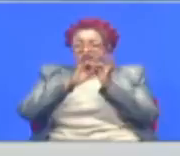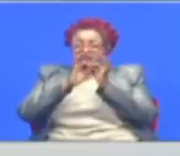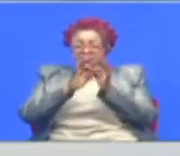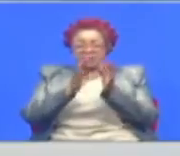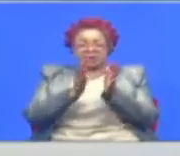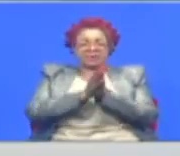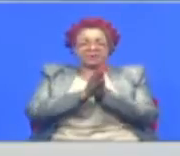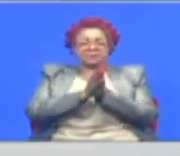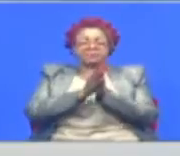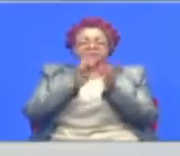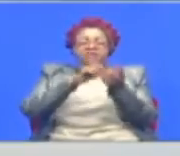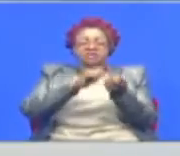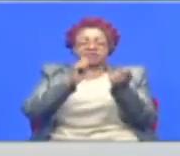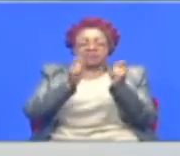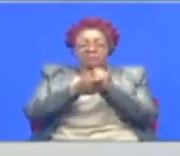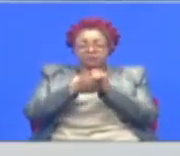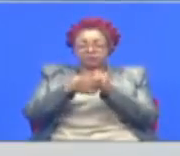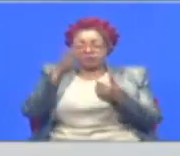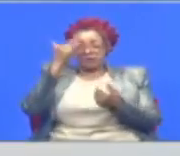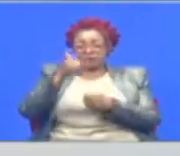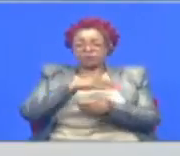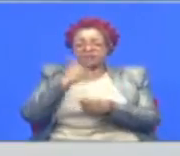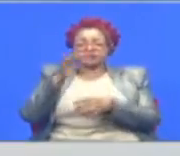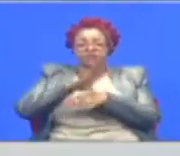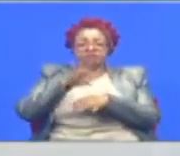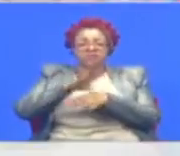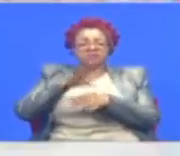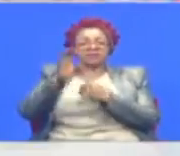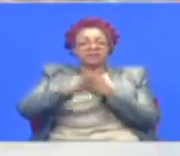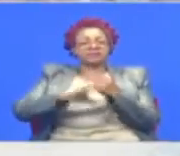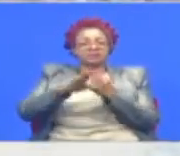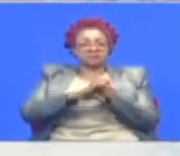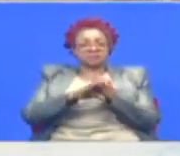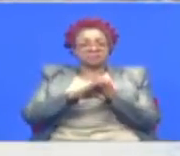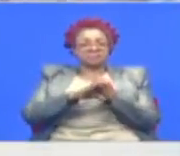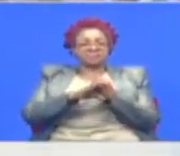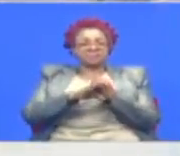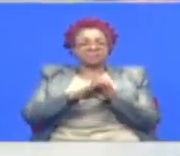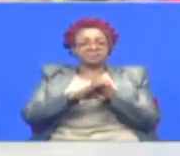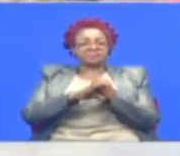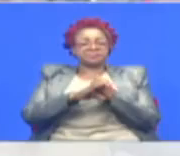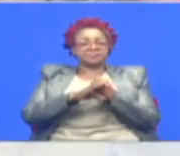the transformation of the Catholic Church in the country.